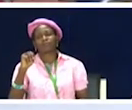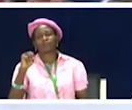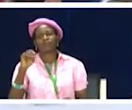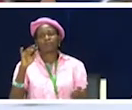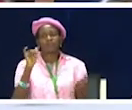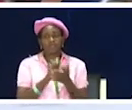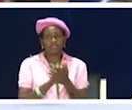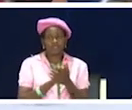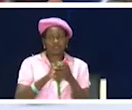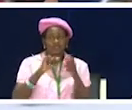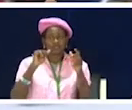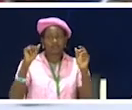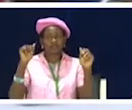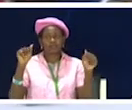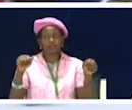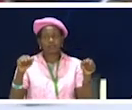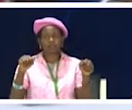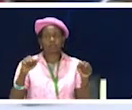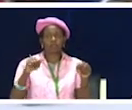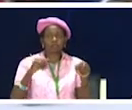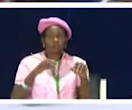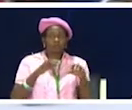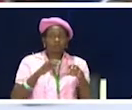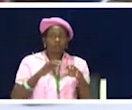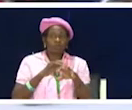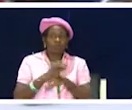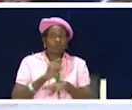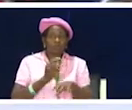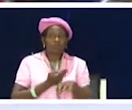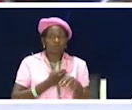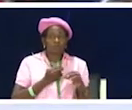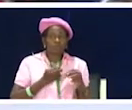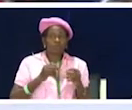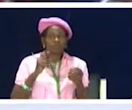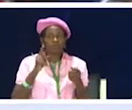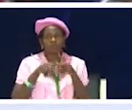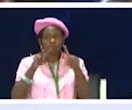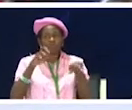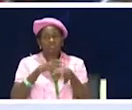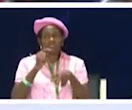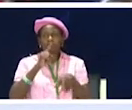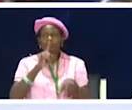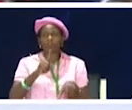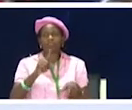That could cause us to look at the fact that